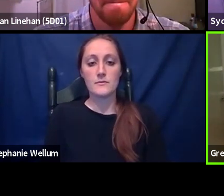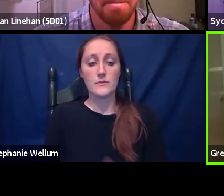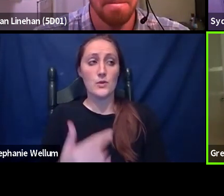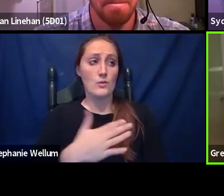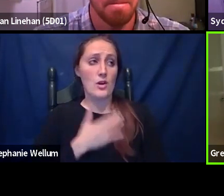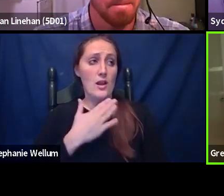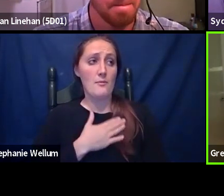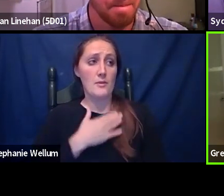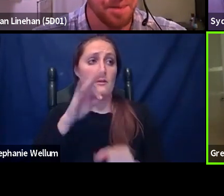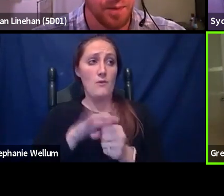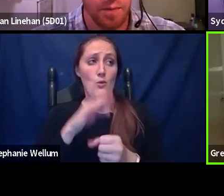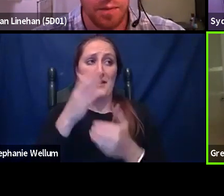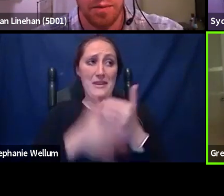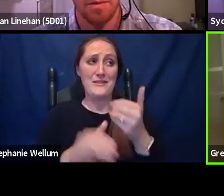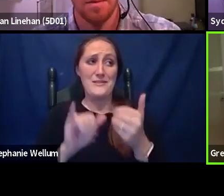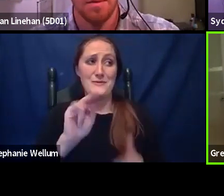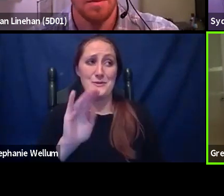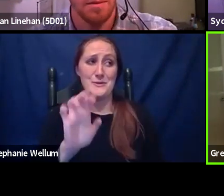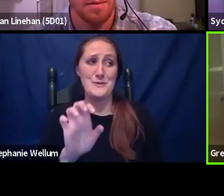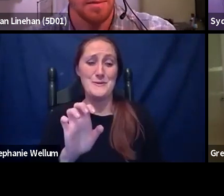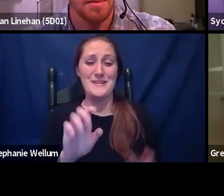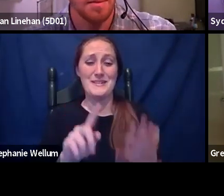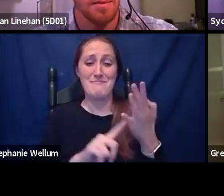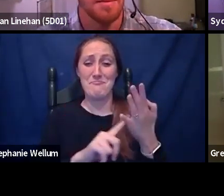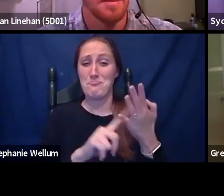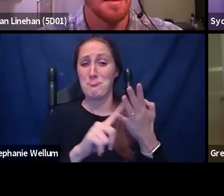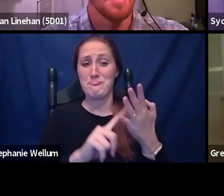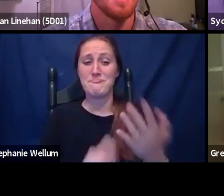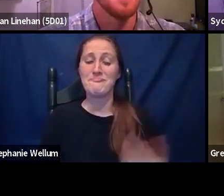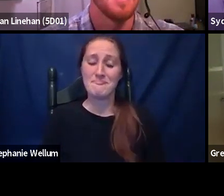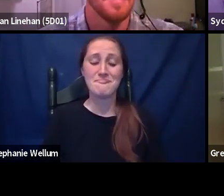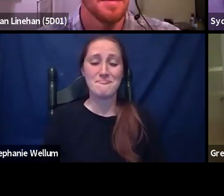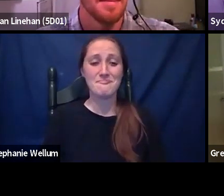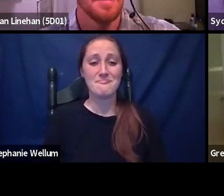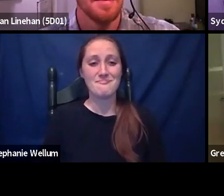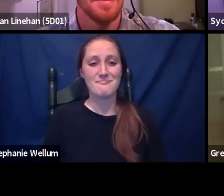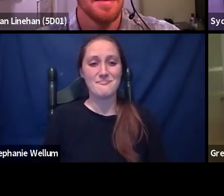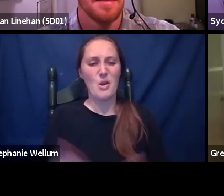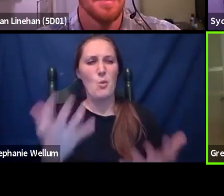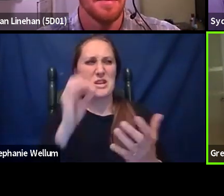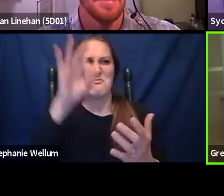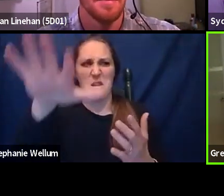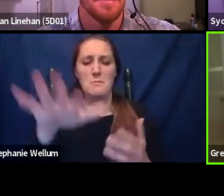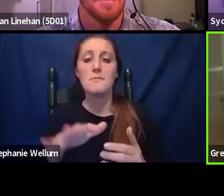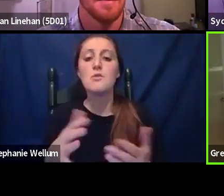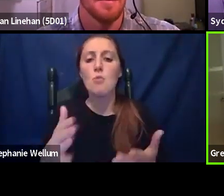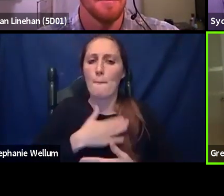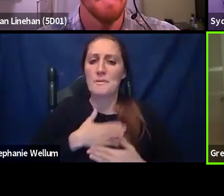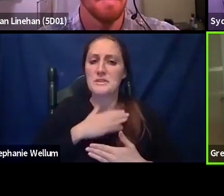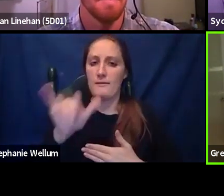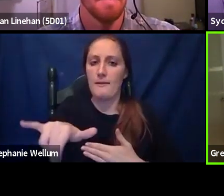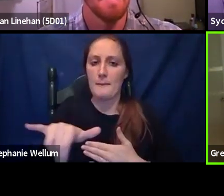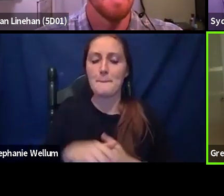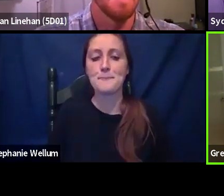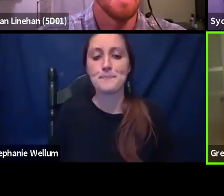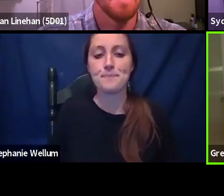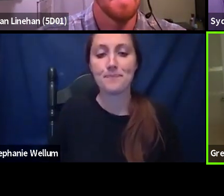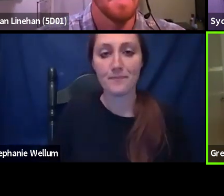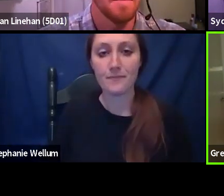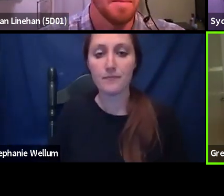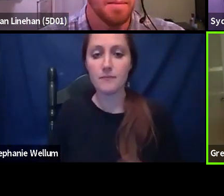end of June. As well. Right, yeah. But I want to say that. Yeah, no, I appreciate that. And we were here